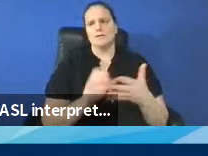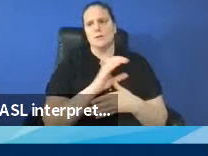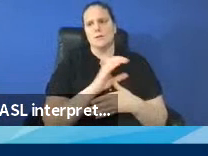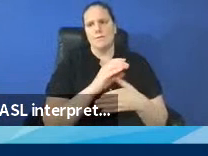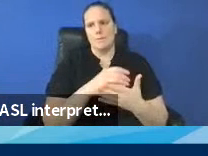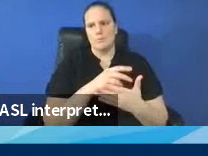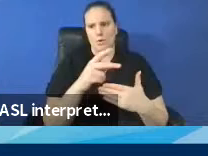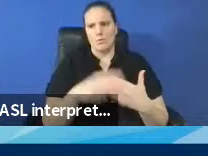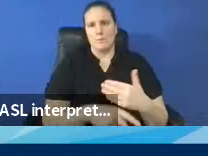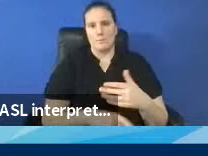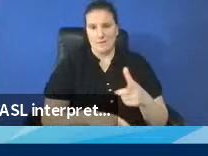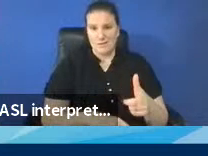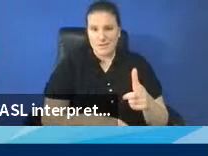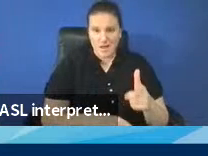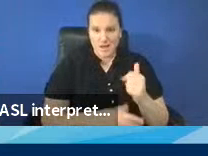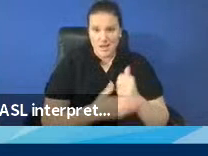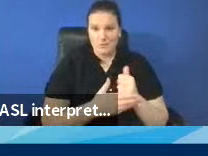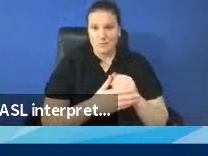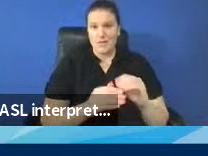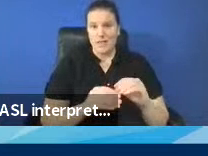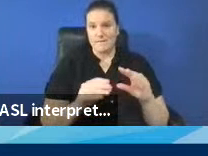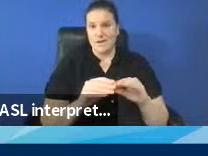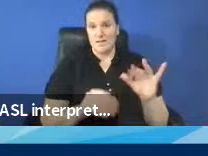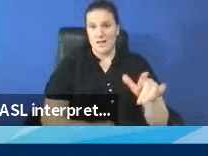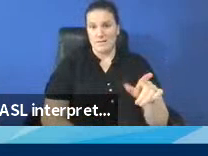program. Did that help to clarify?